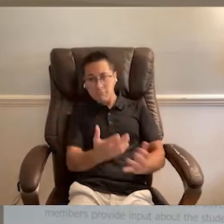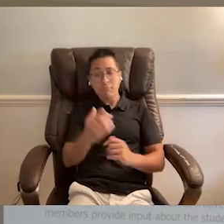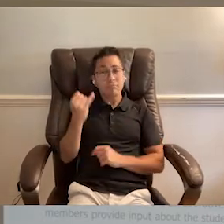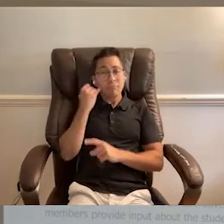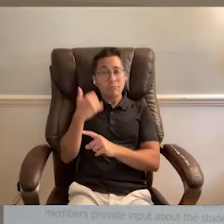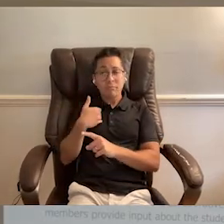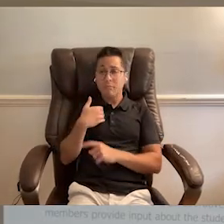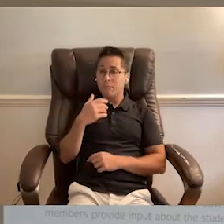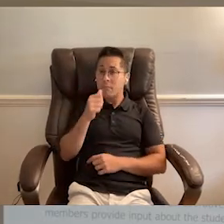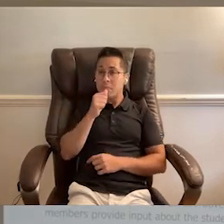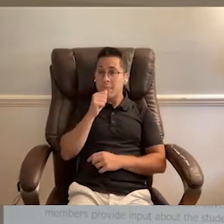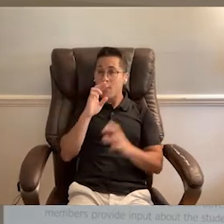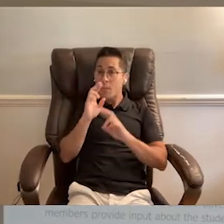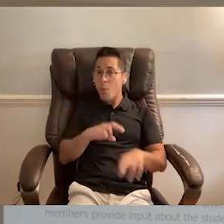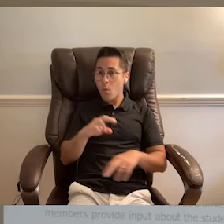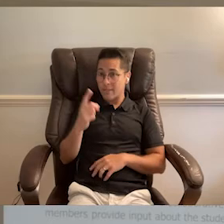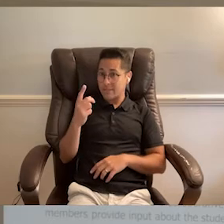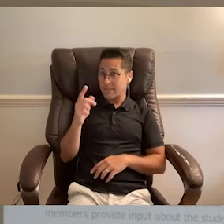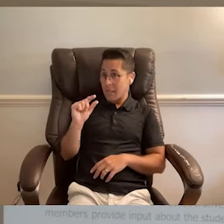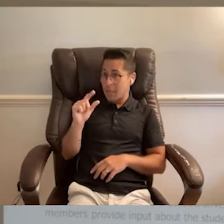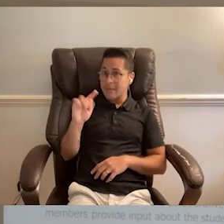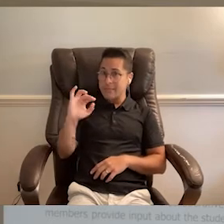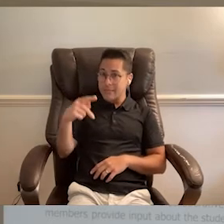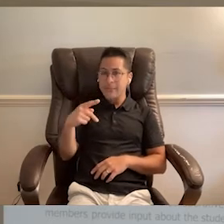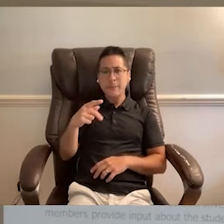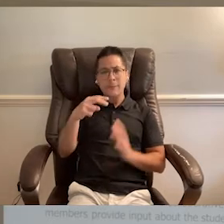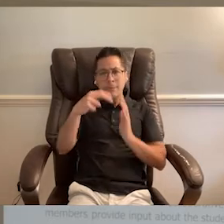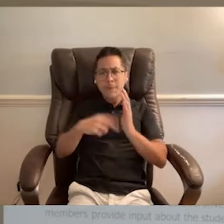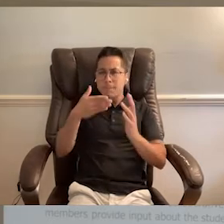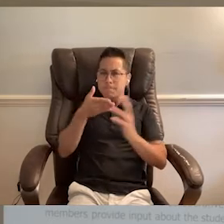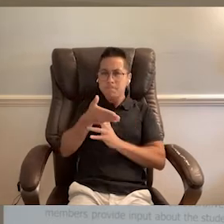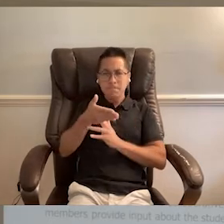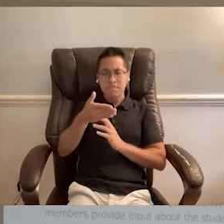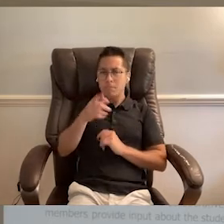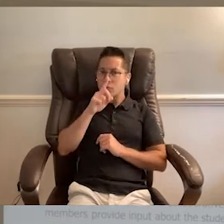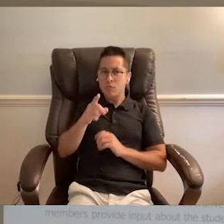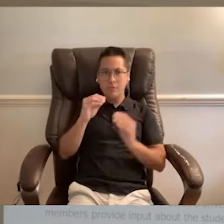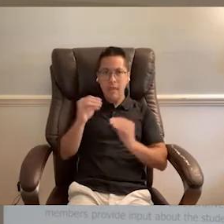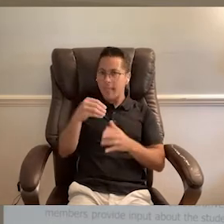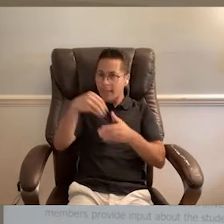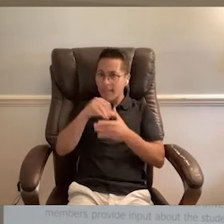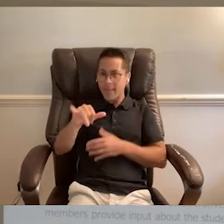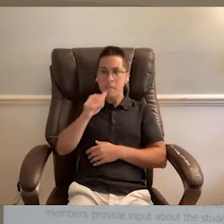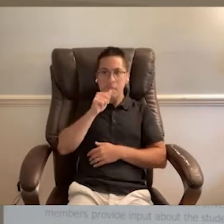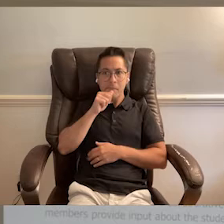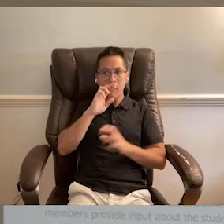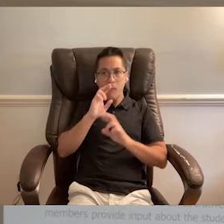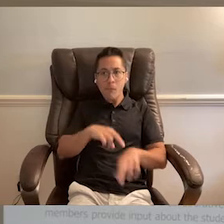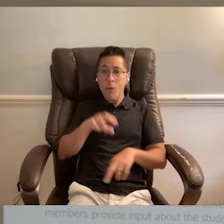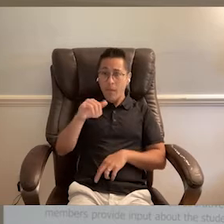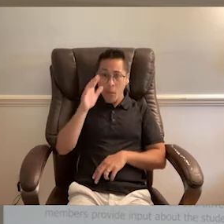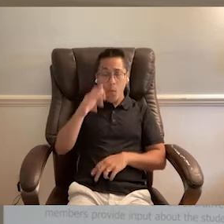little tip. Read it thoroughly. Make sure there's nothing in that private report that will hurt your child.